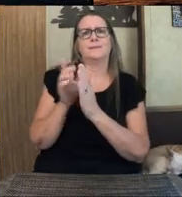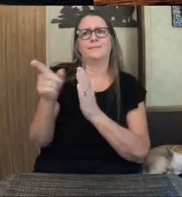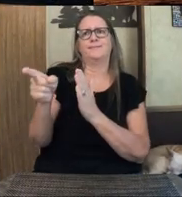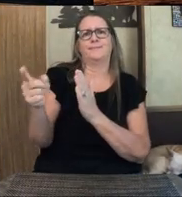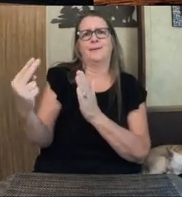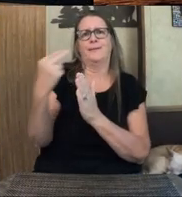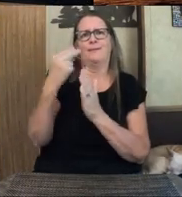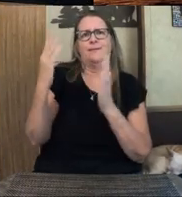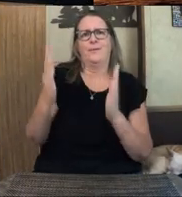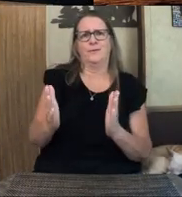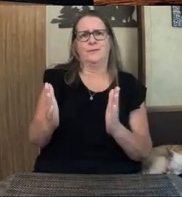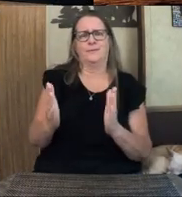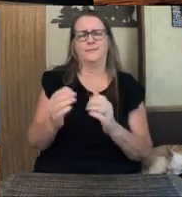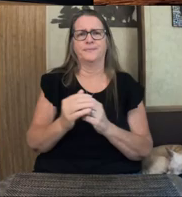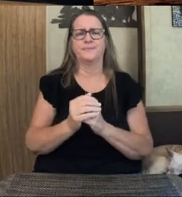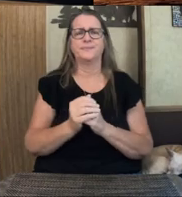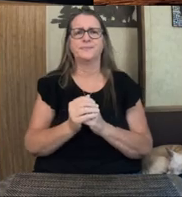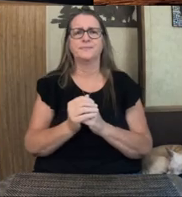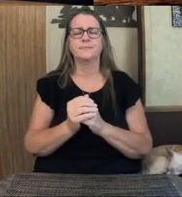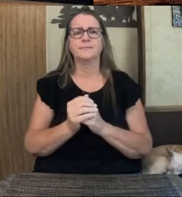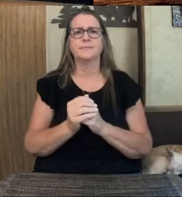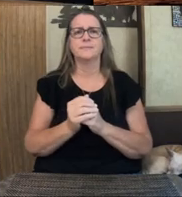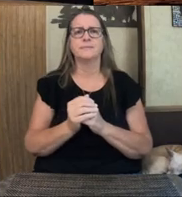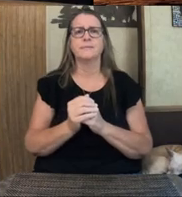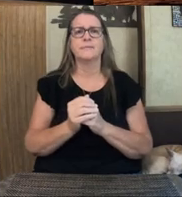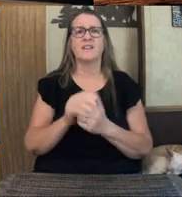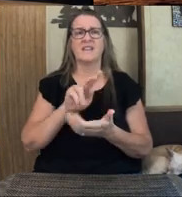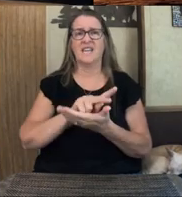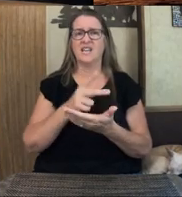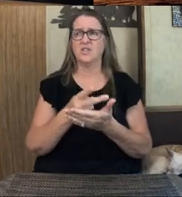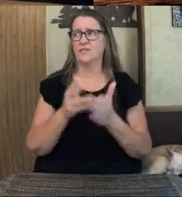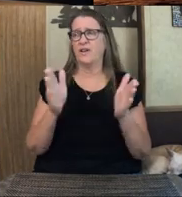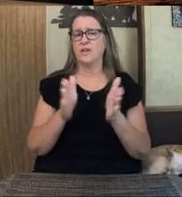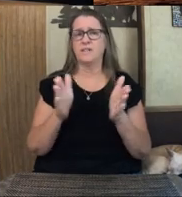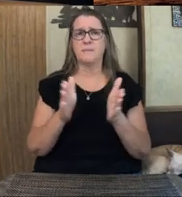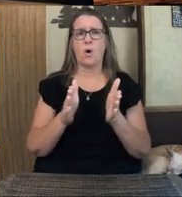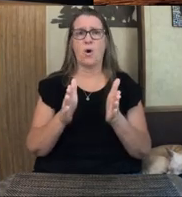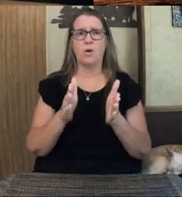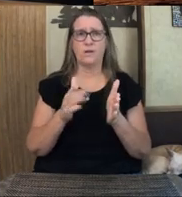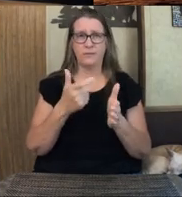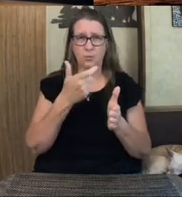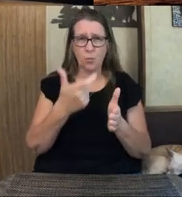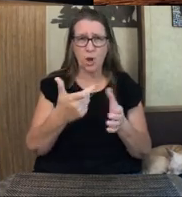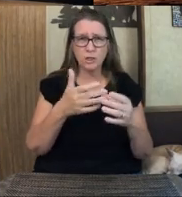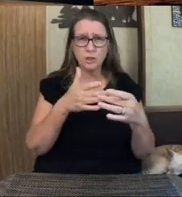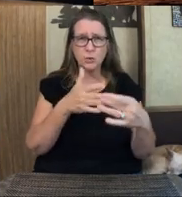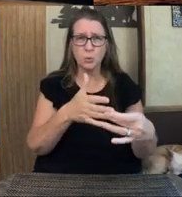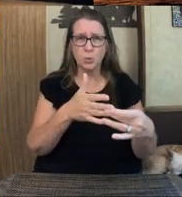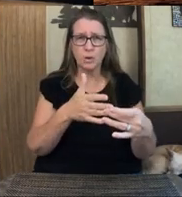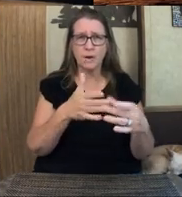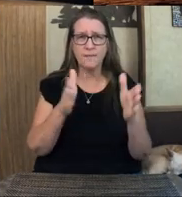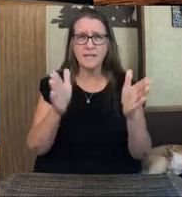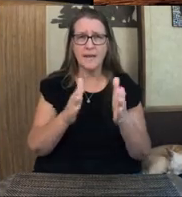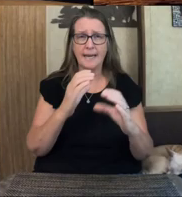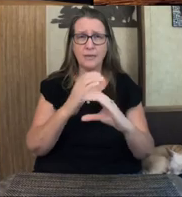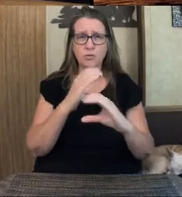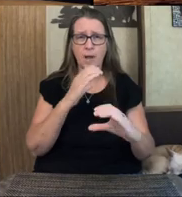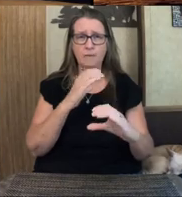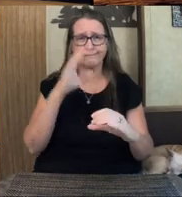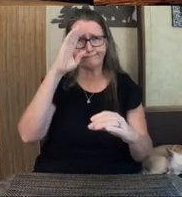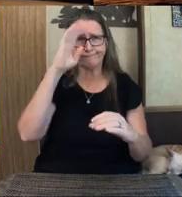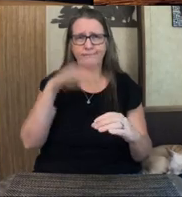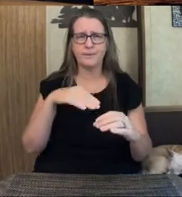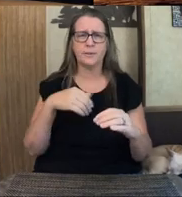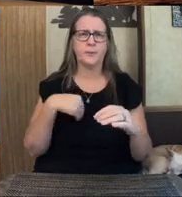requested topic by a couple viewers. Our kitchen is very small. If you've watched our tour of our tiny